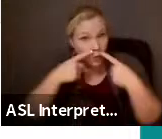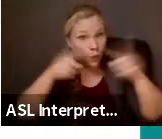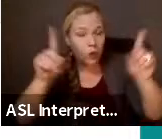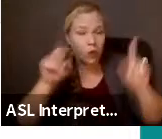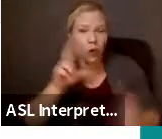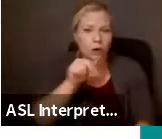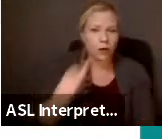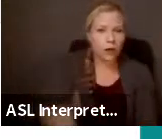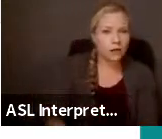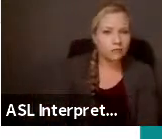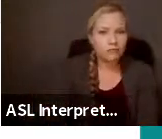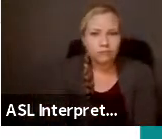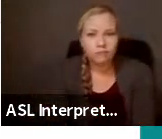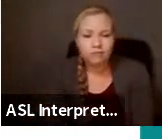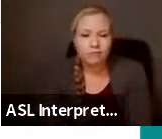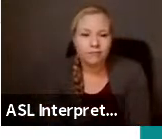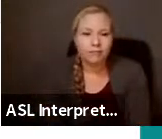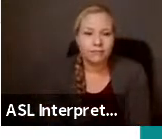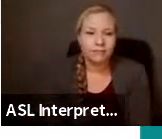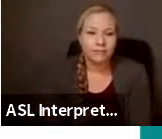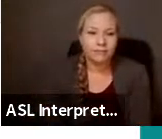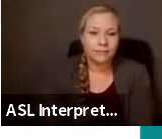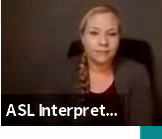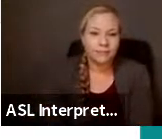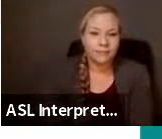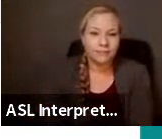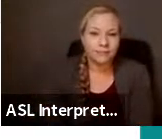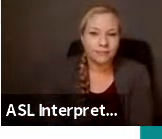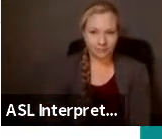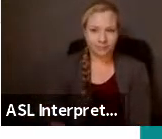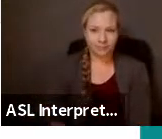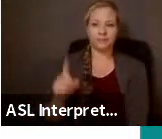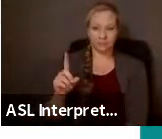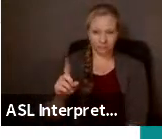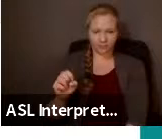Thanks. Yeah, that's